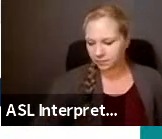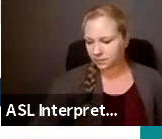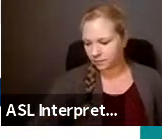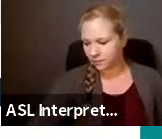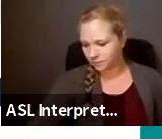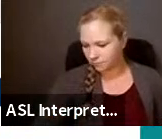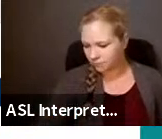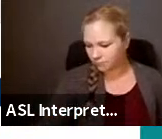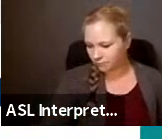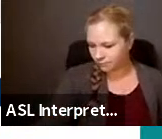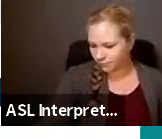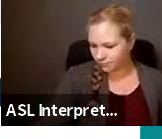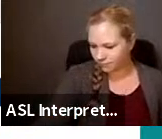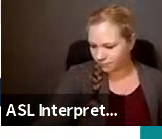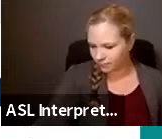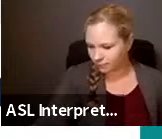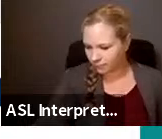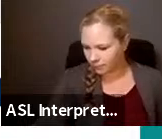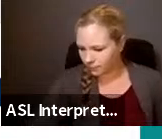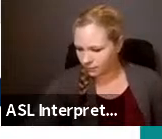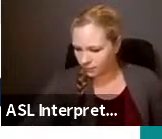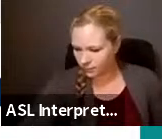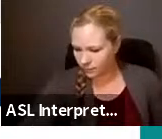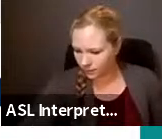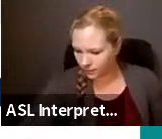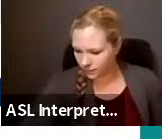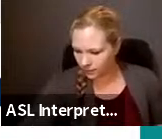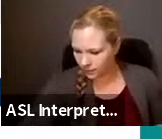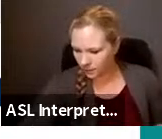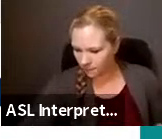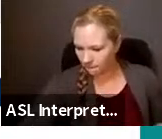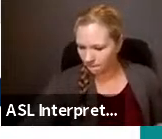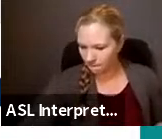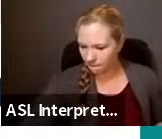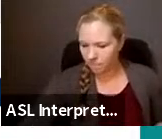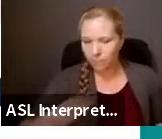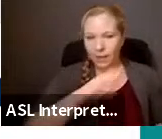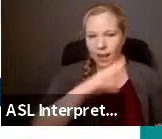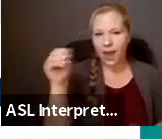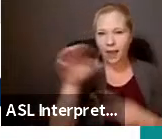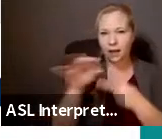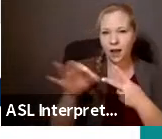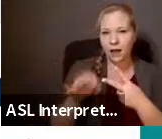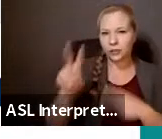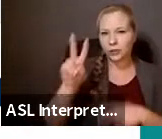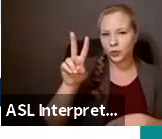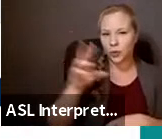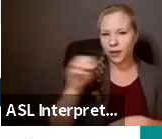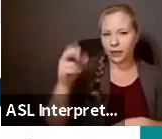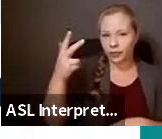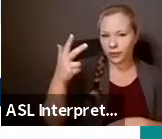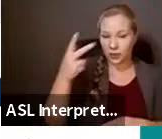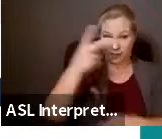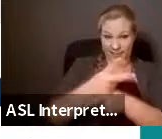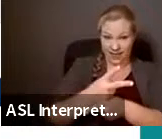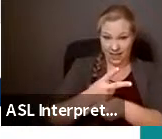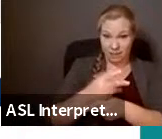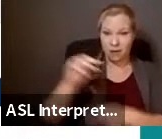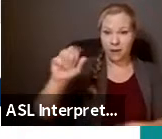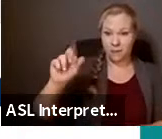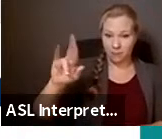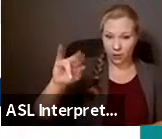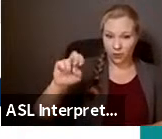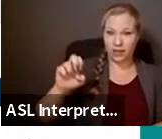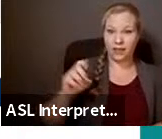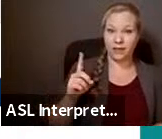And I guess just also, and then I'll shut up. Option 2 and 3 are kind of keeping the Marine Drive interchange sort of as it is,